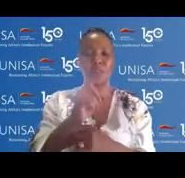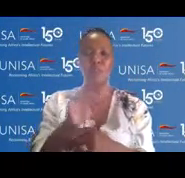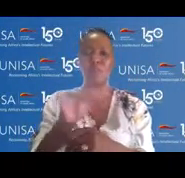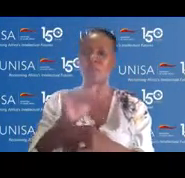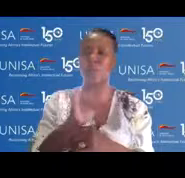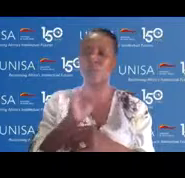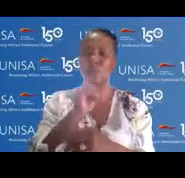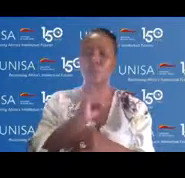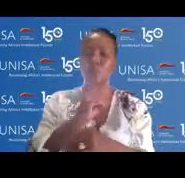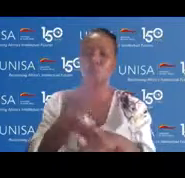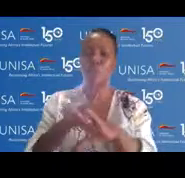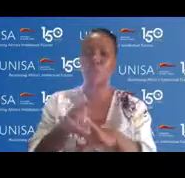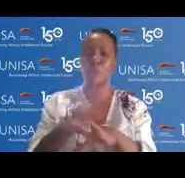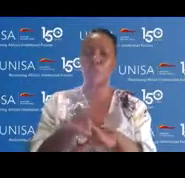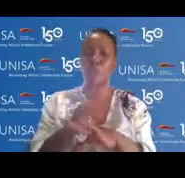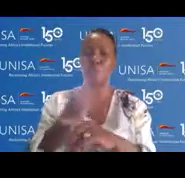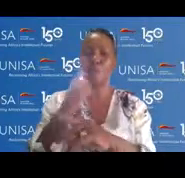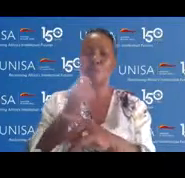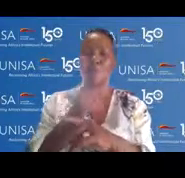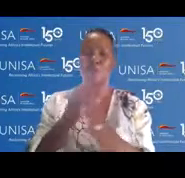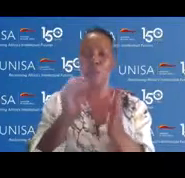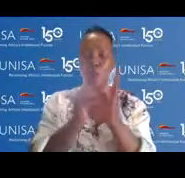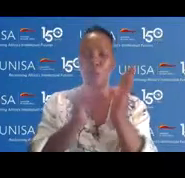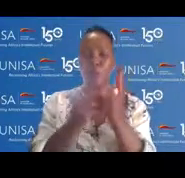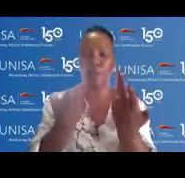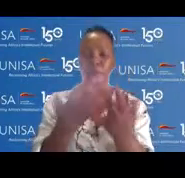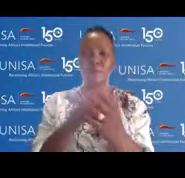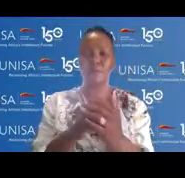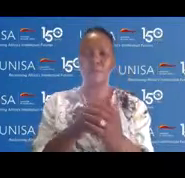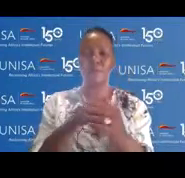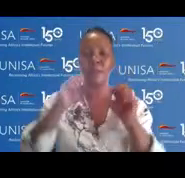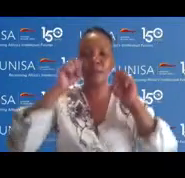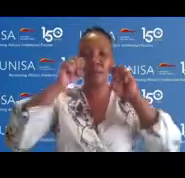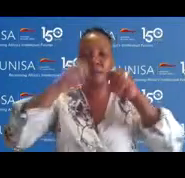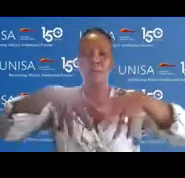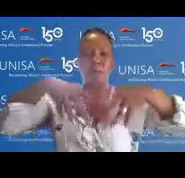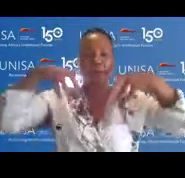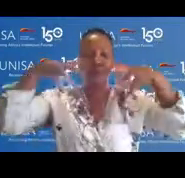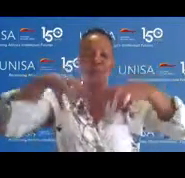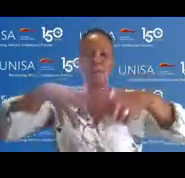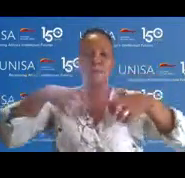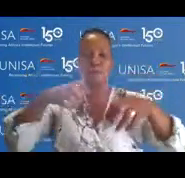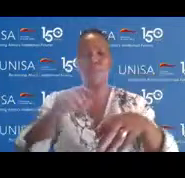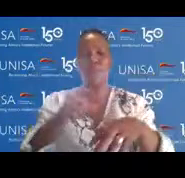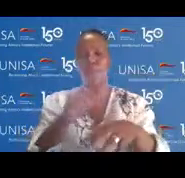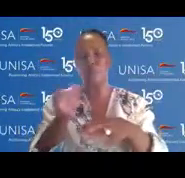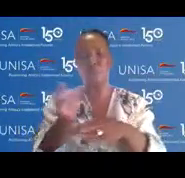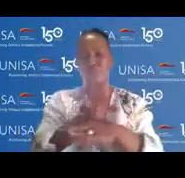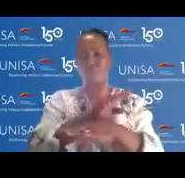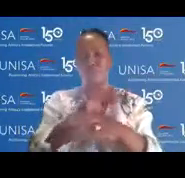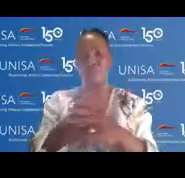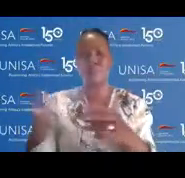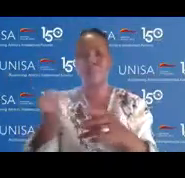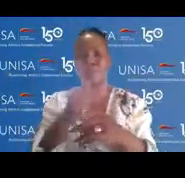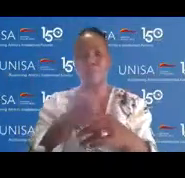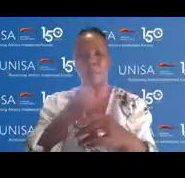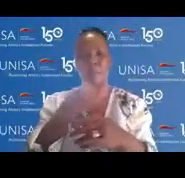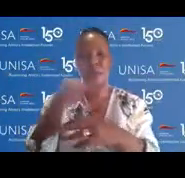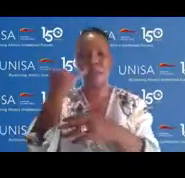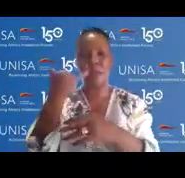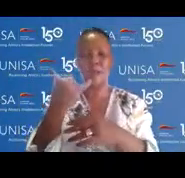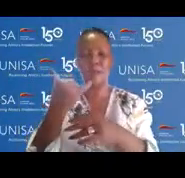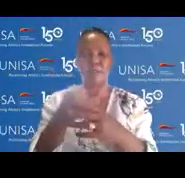to set up. So then I'm just going to scroll across and then you're going to notice my phone has a scan QR